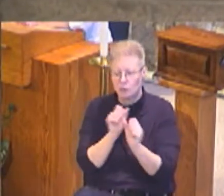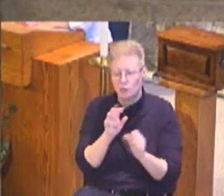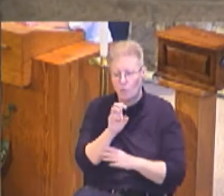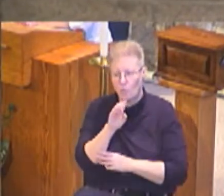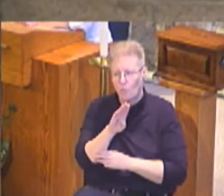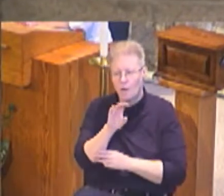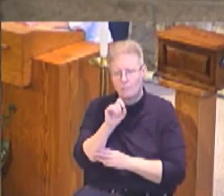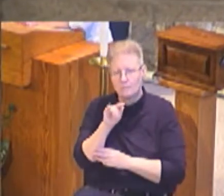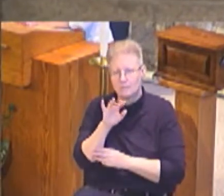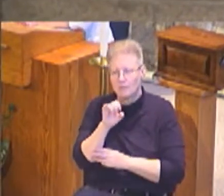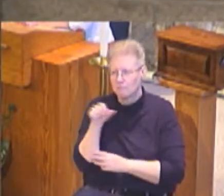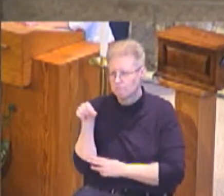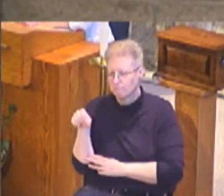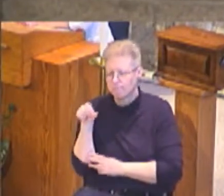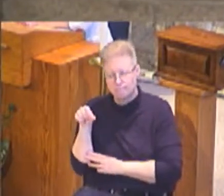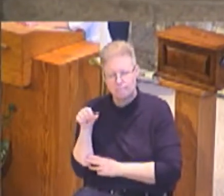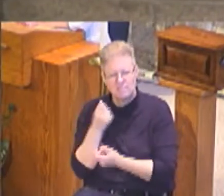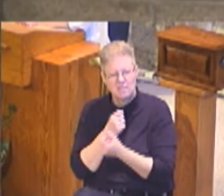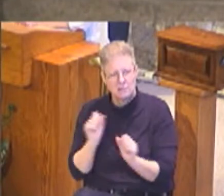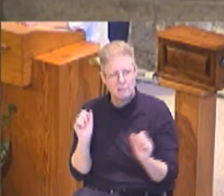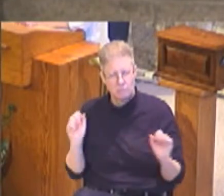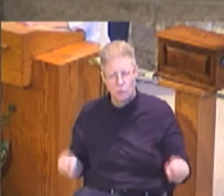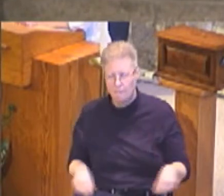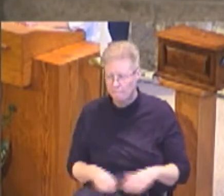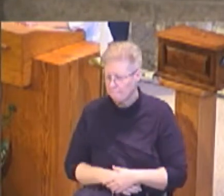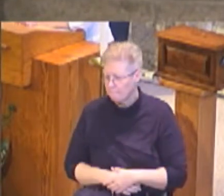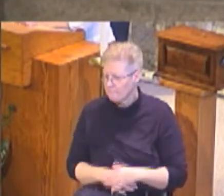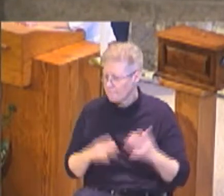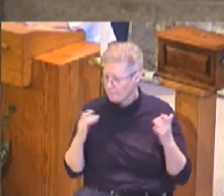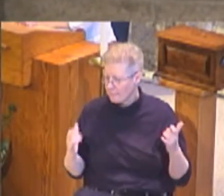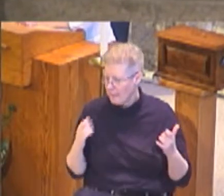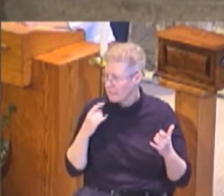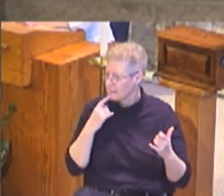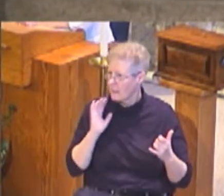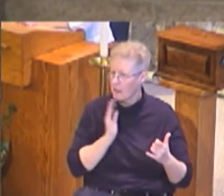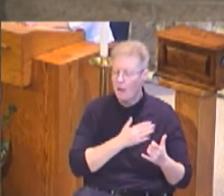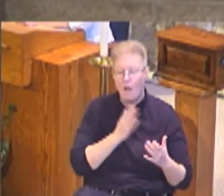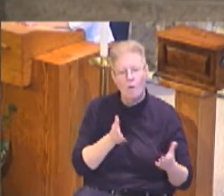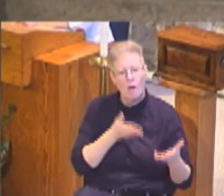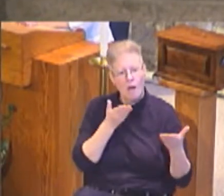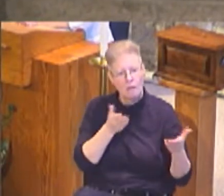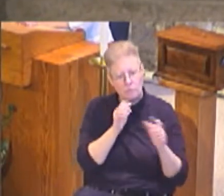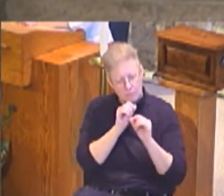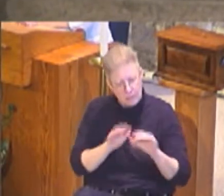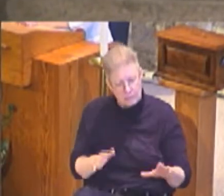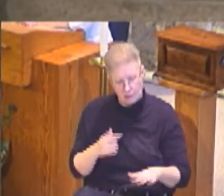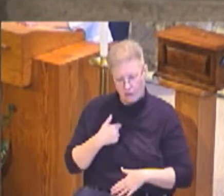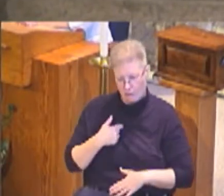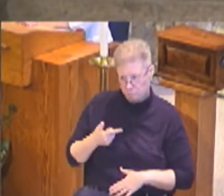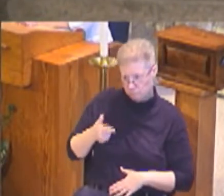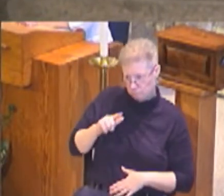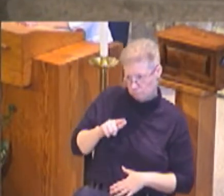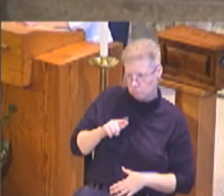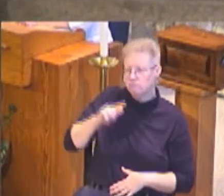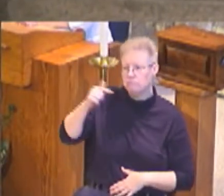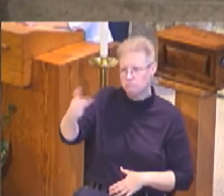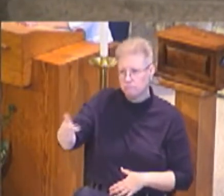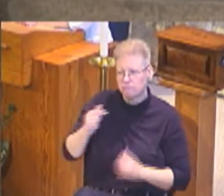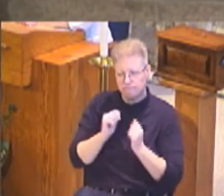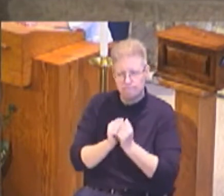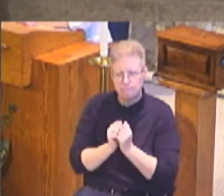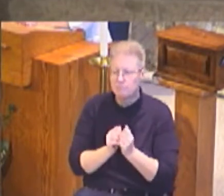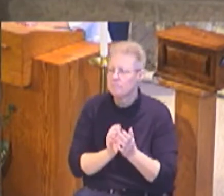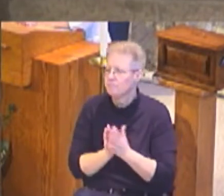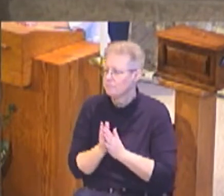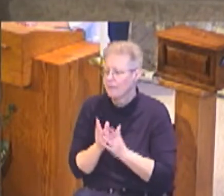to give as well. So let's say our offertory blessing. I will say it first. then we'll say it together,